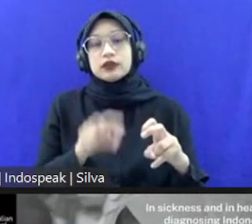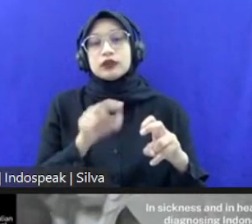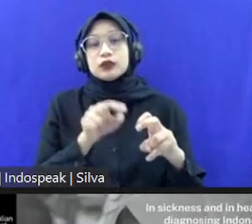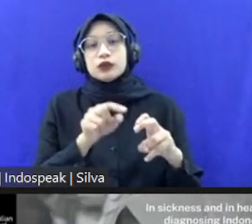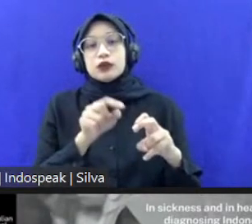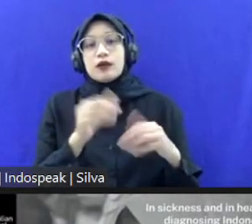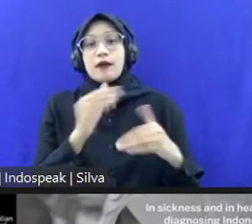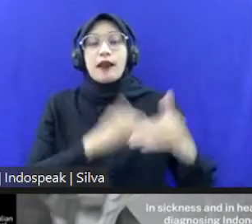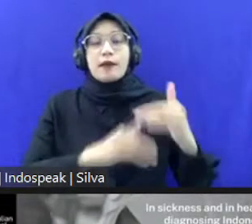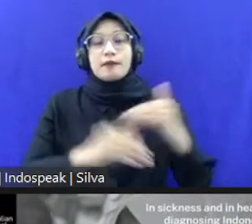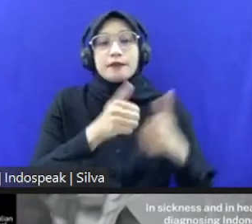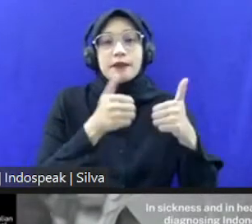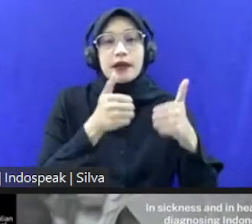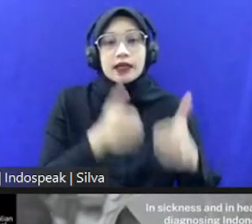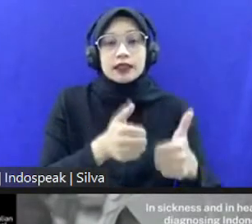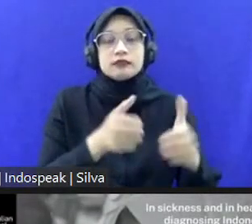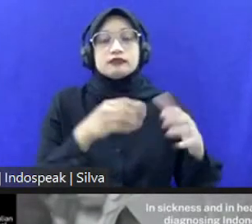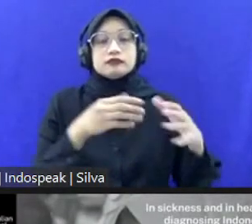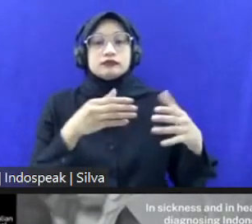and then